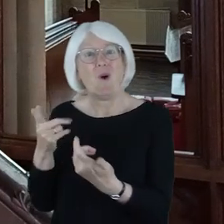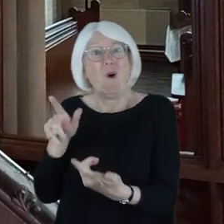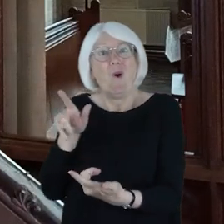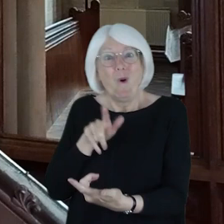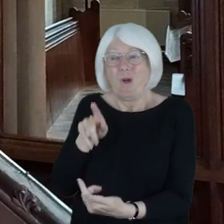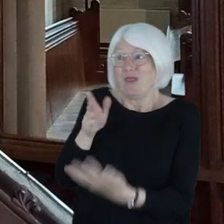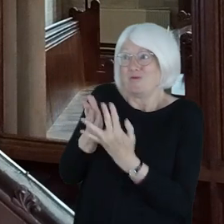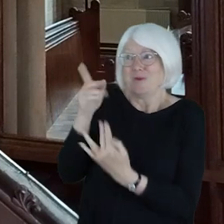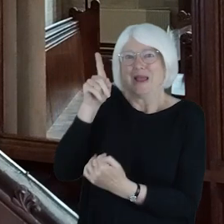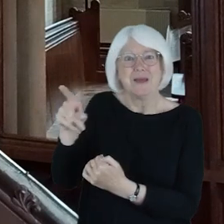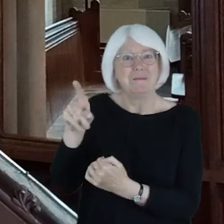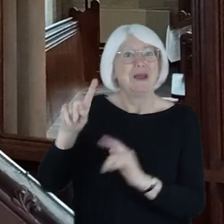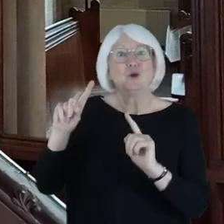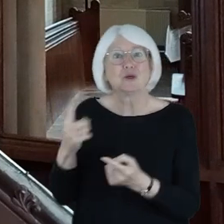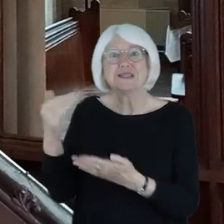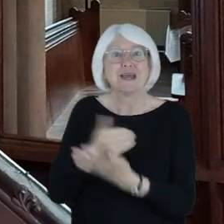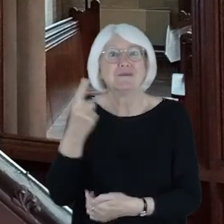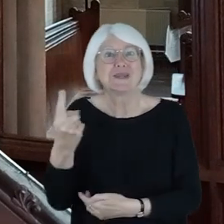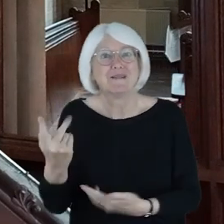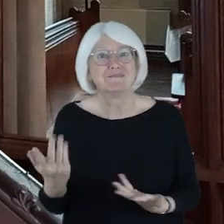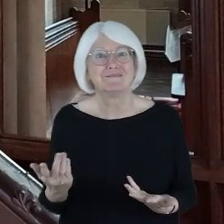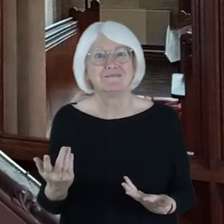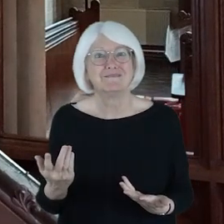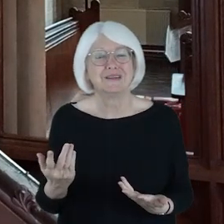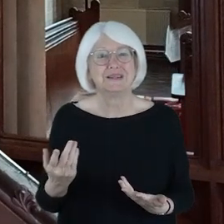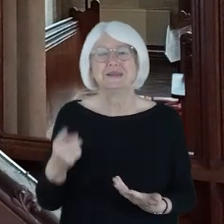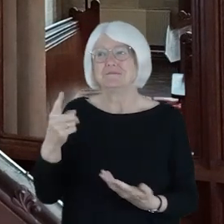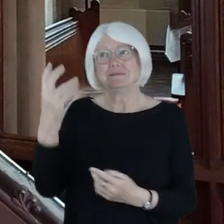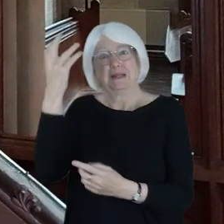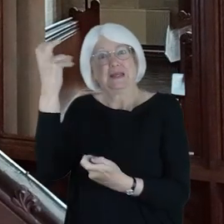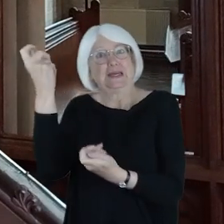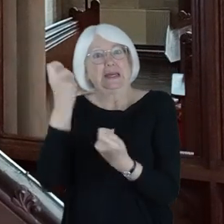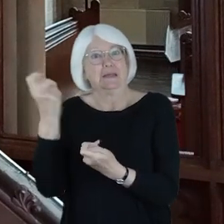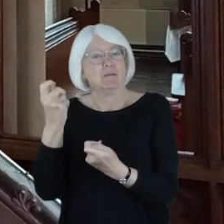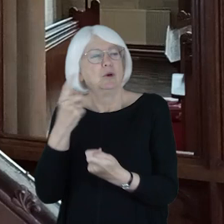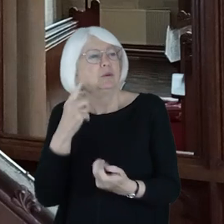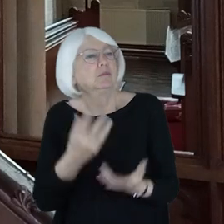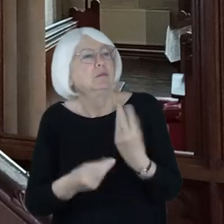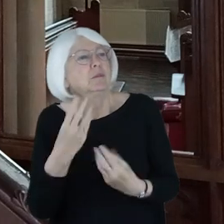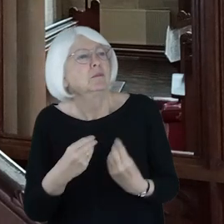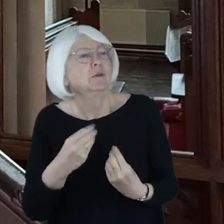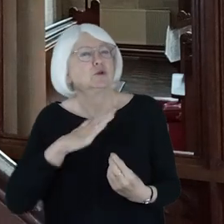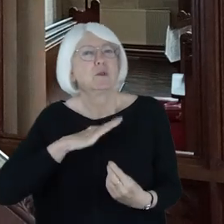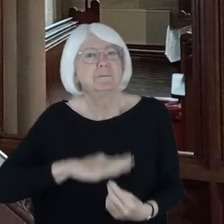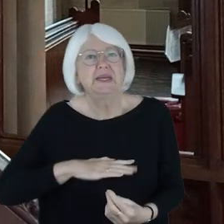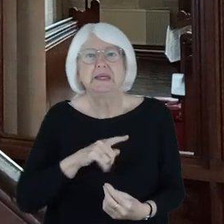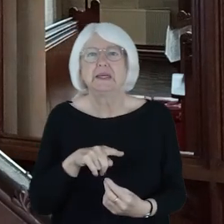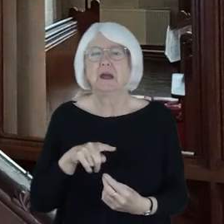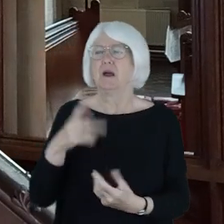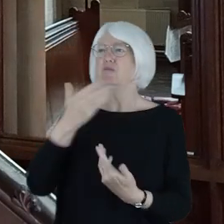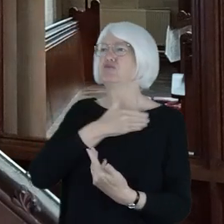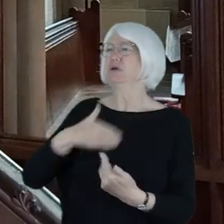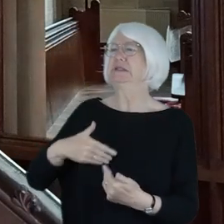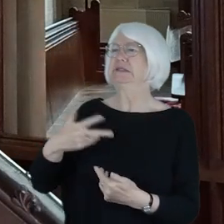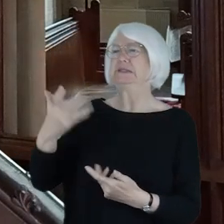not save himself. It is a kingdom that listens to the meek, which tears down princes and kings,